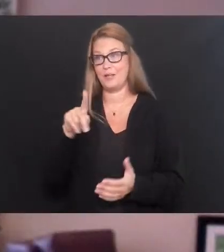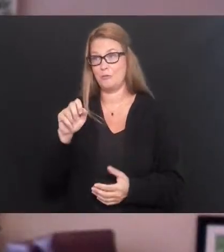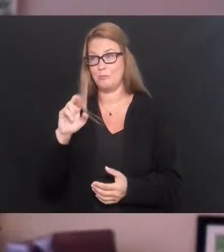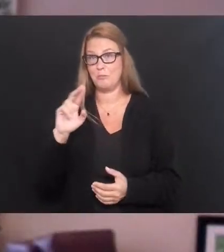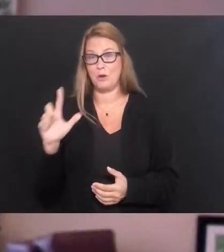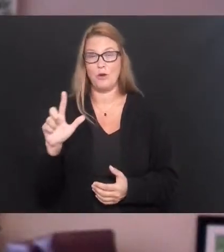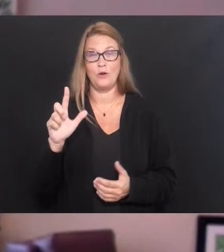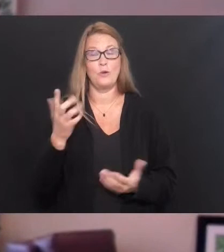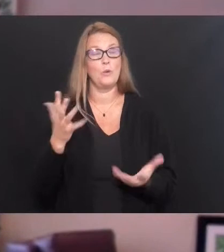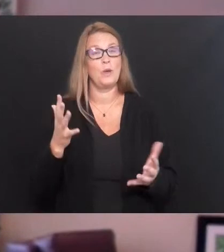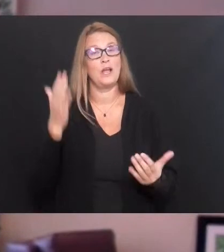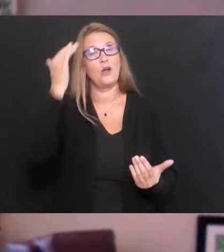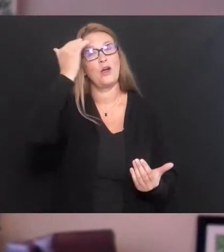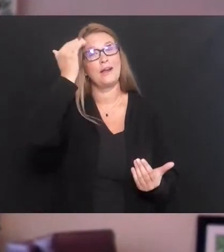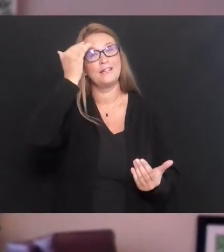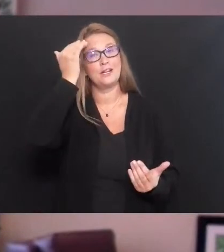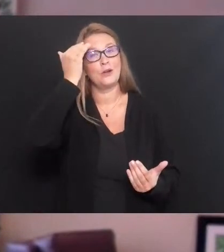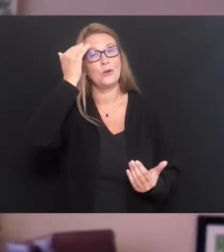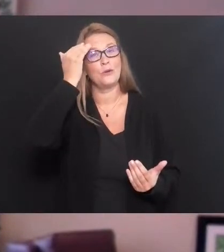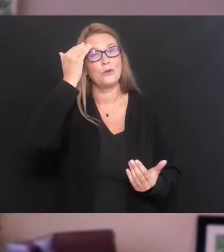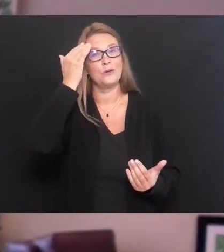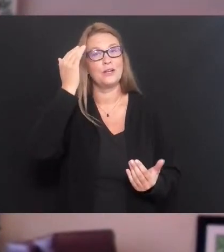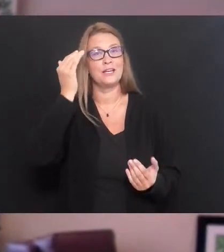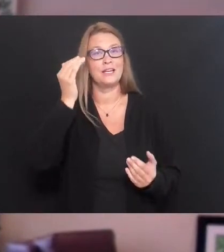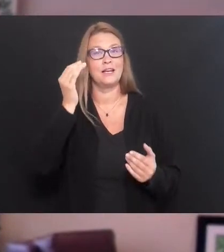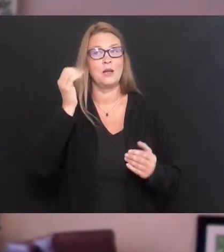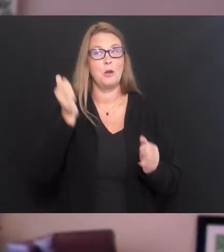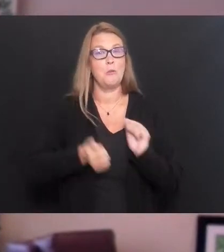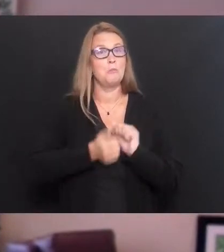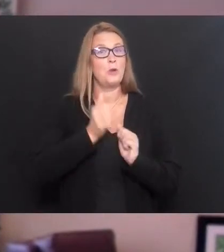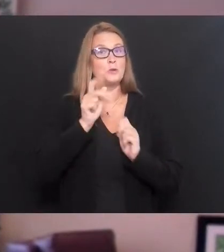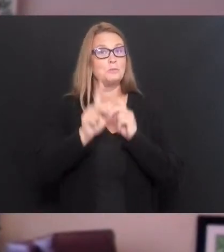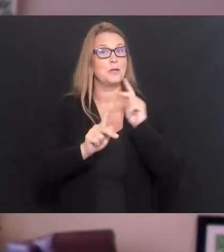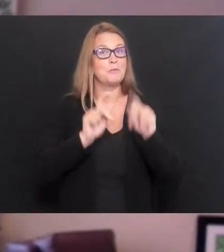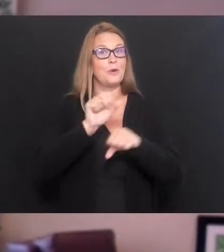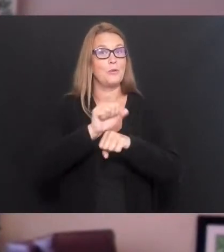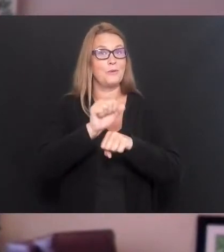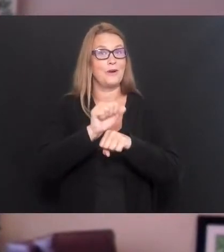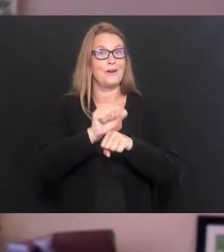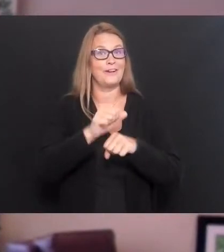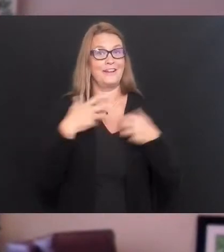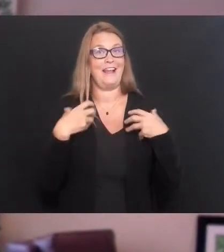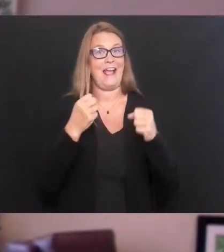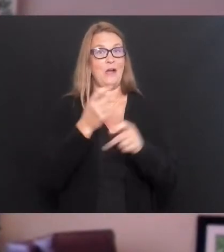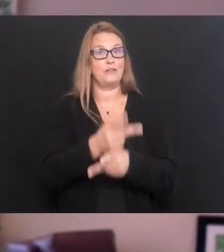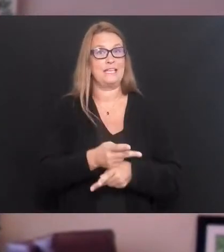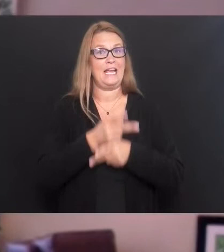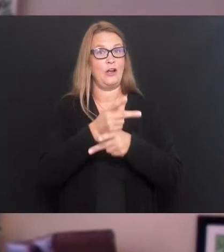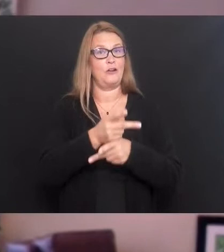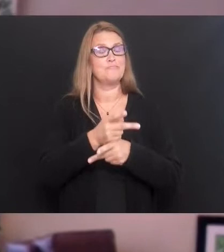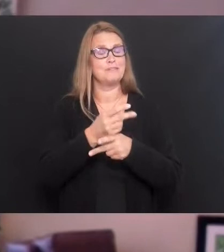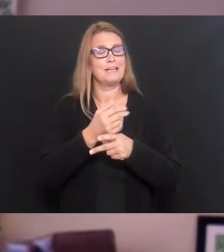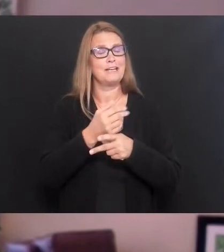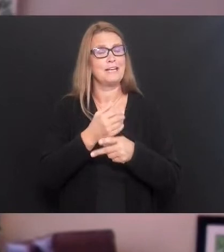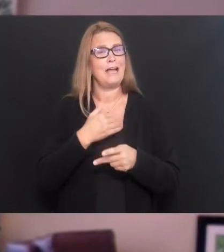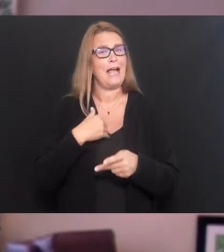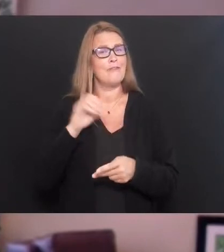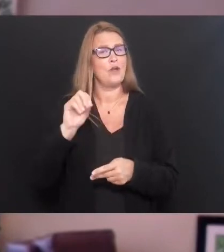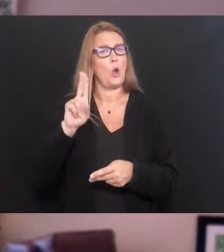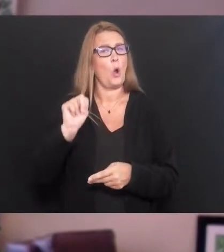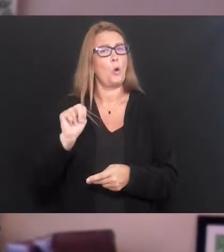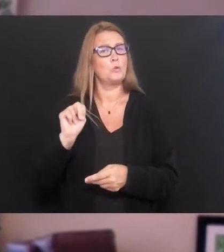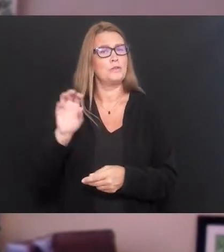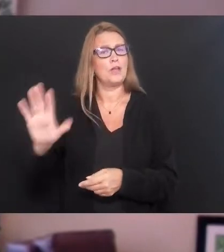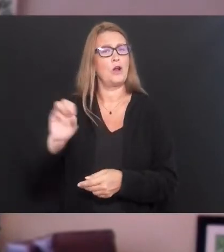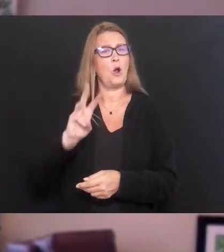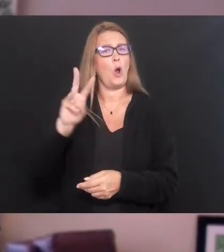as the governor said, that everybody that works in healthcare still is an individual in their own right. And we have seen a